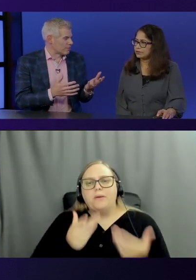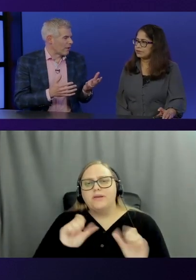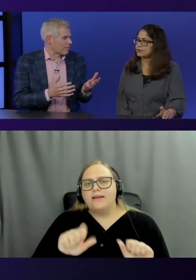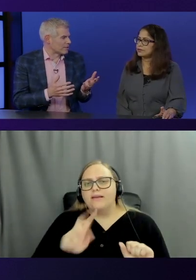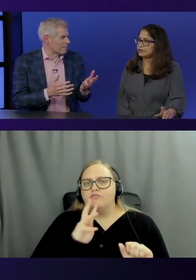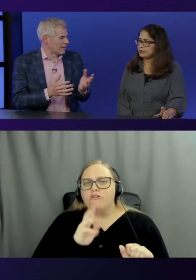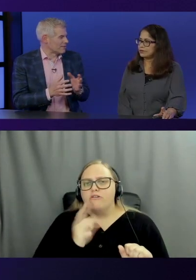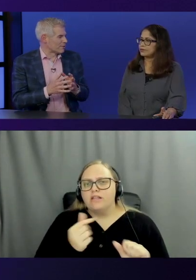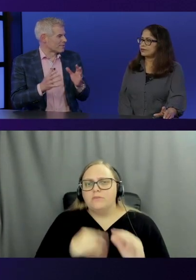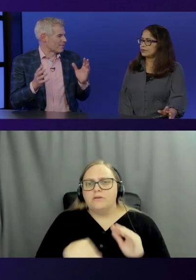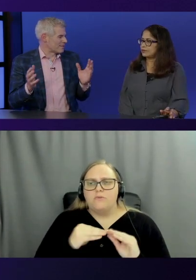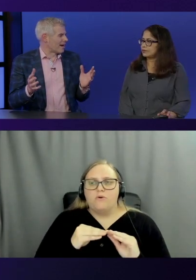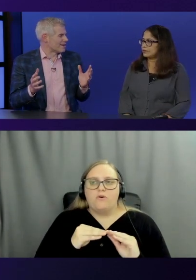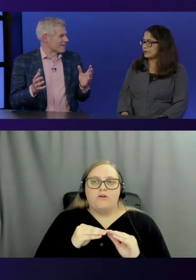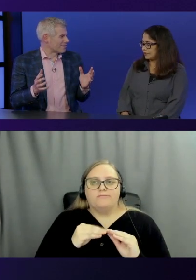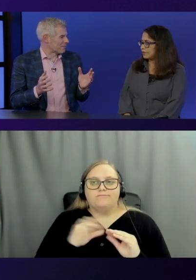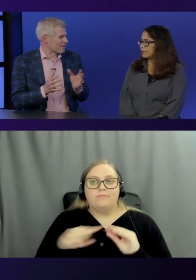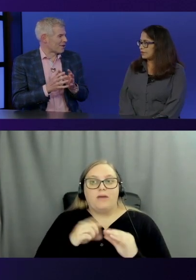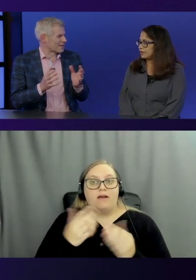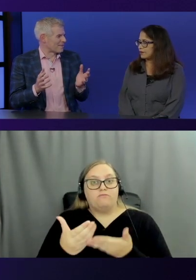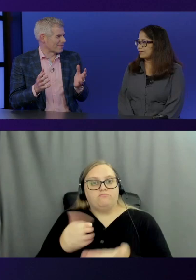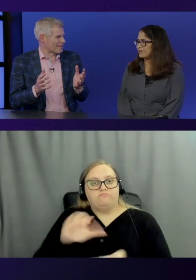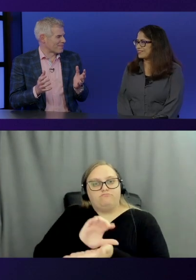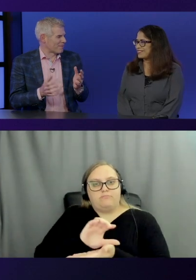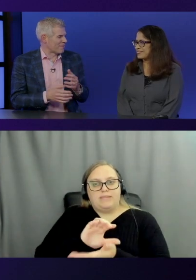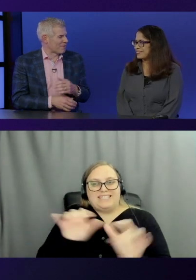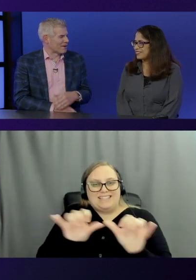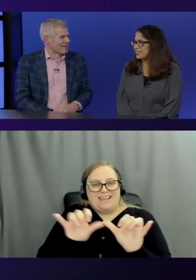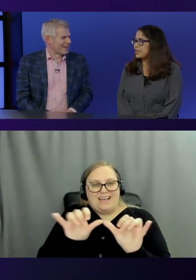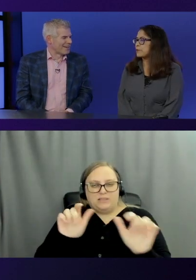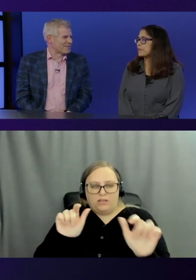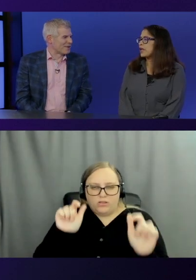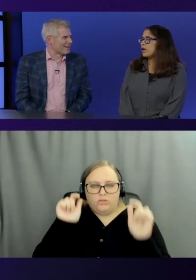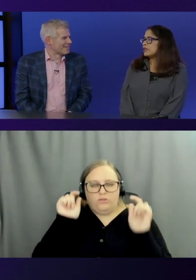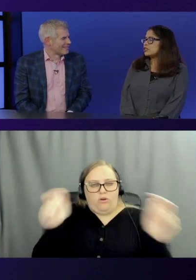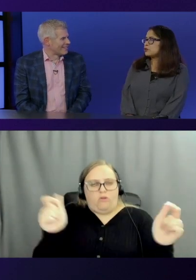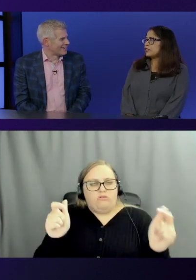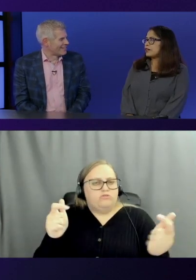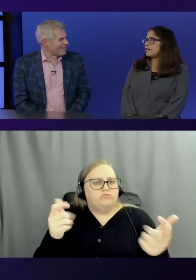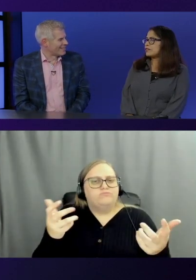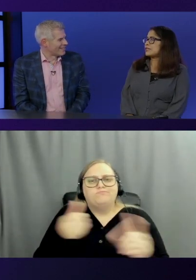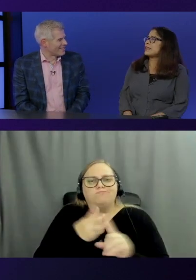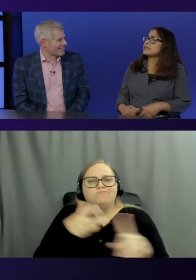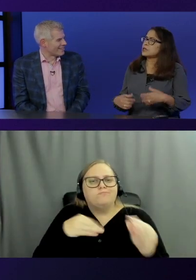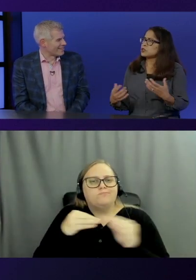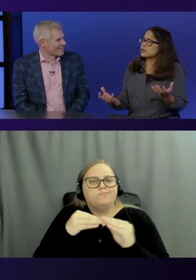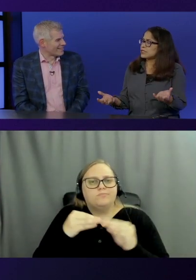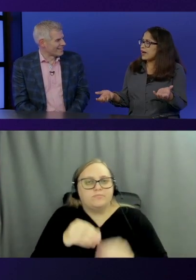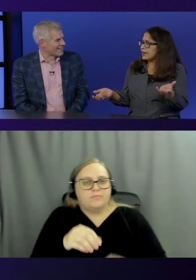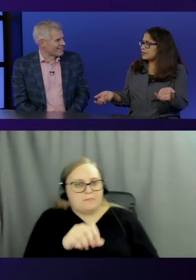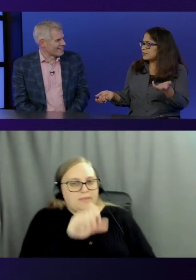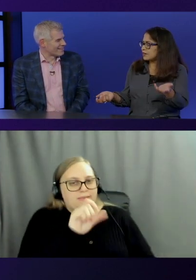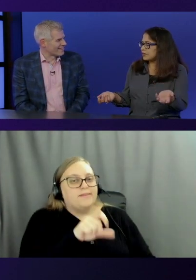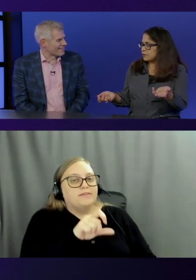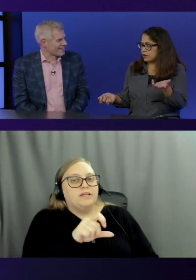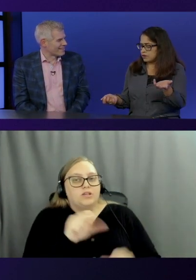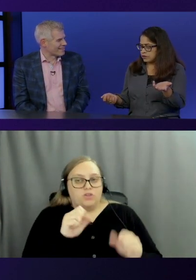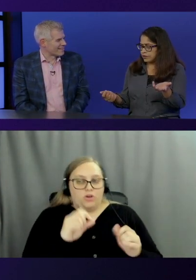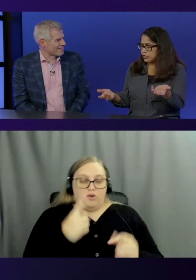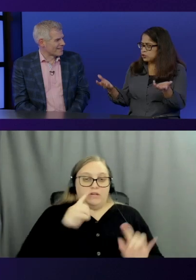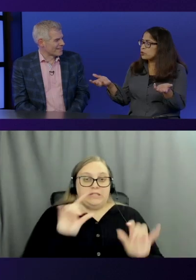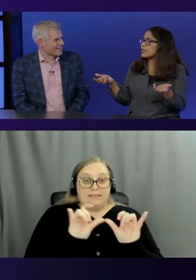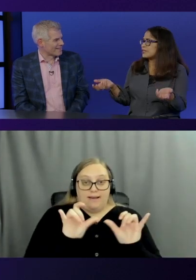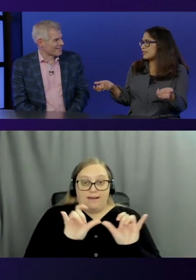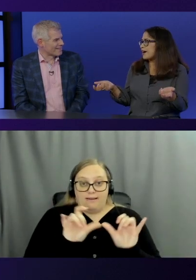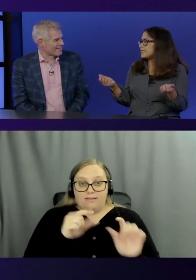some of those volumes can be in terms of size. I think we talked about this before as well. So in terms of size,